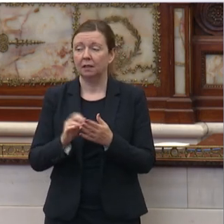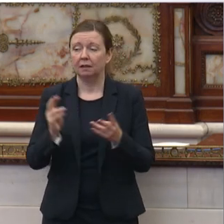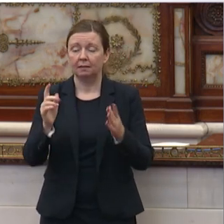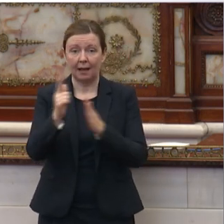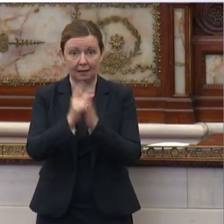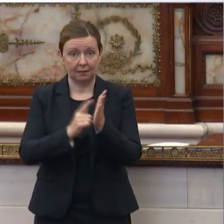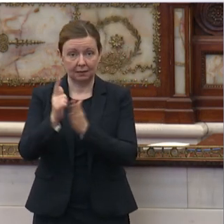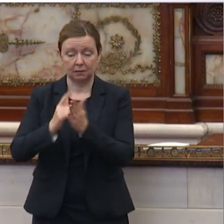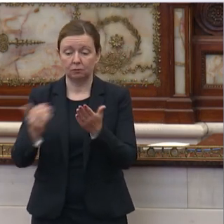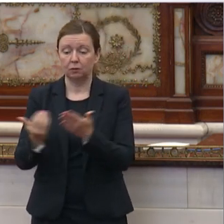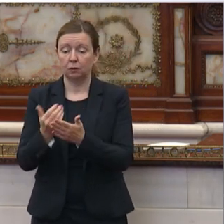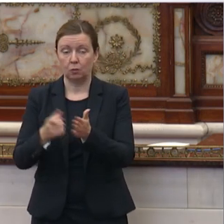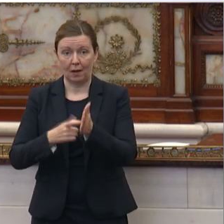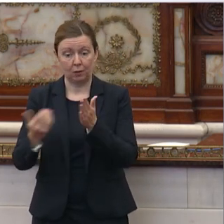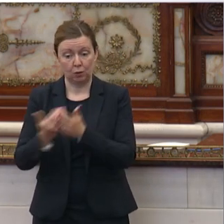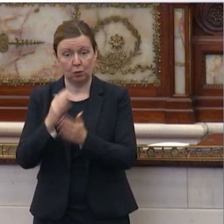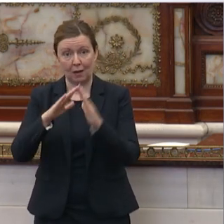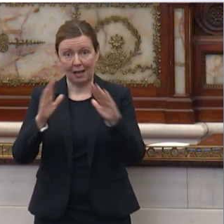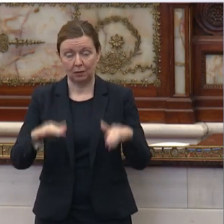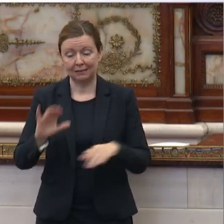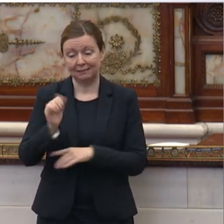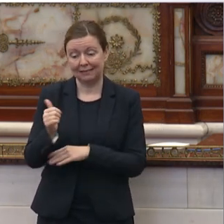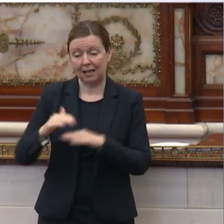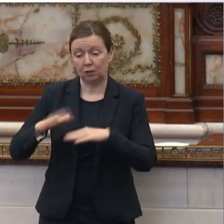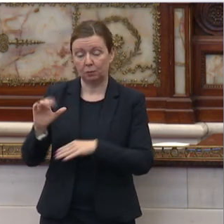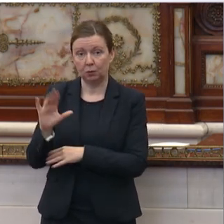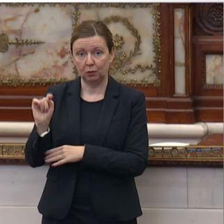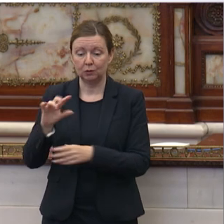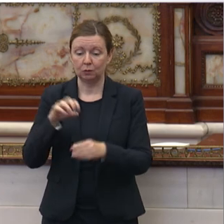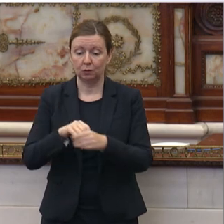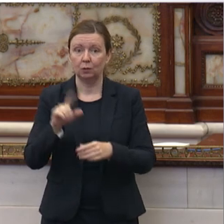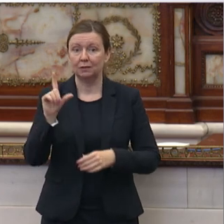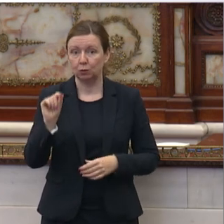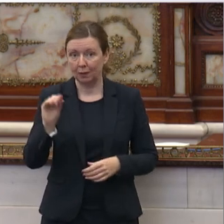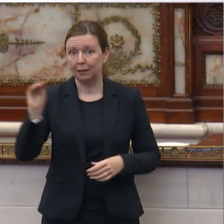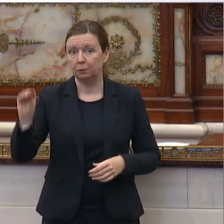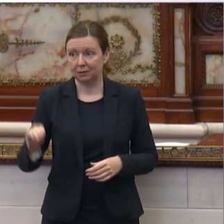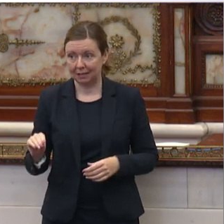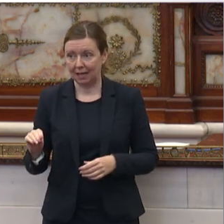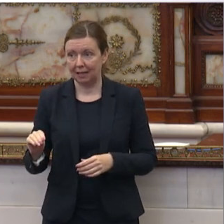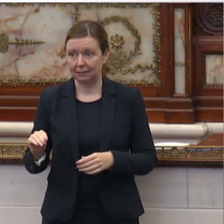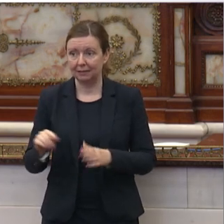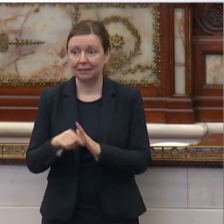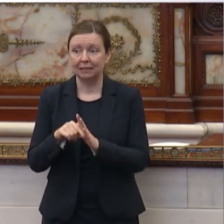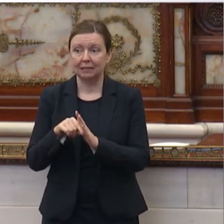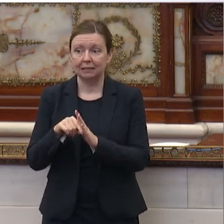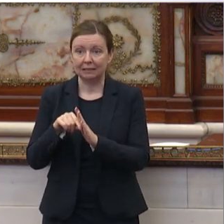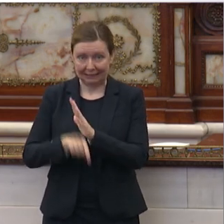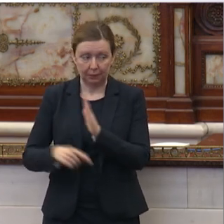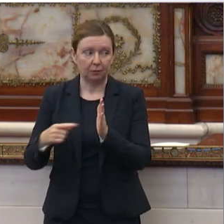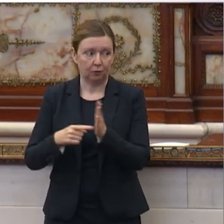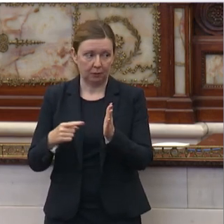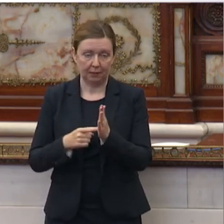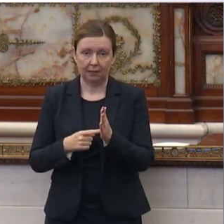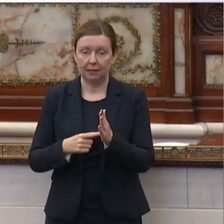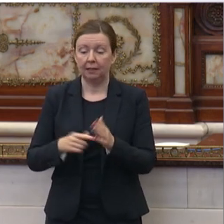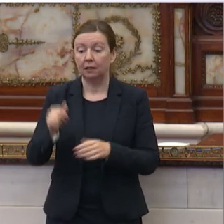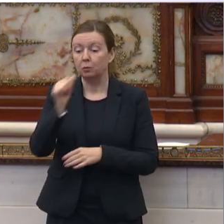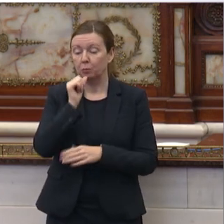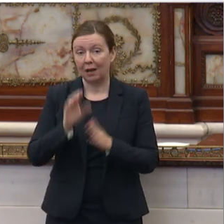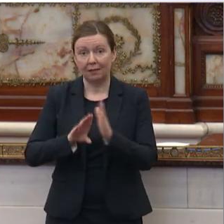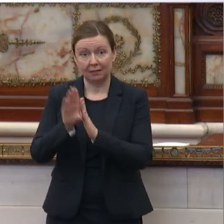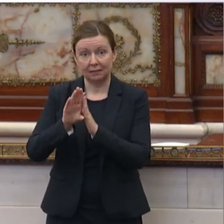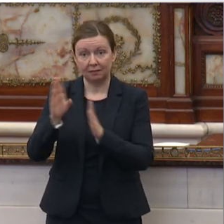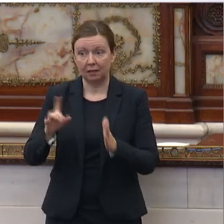new housing developments of 10 or more units to include 20% deep affordability. Private developers